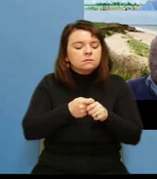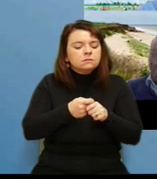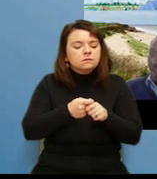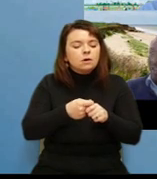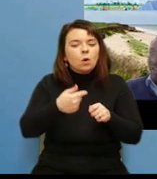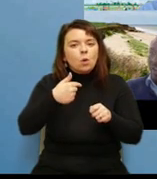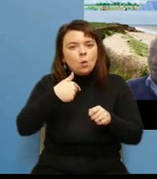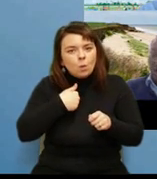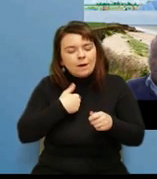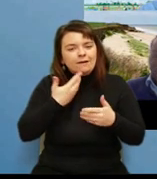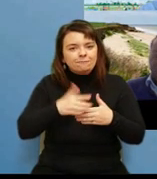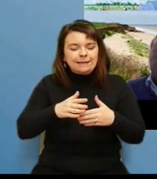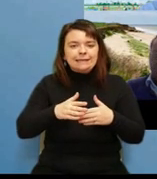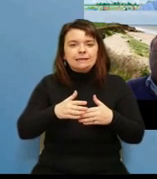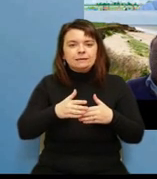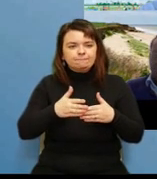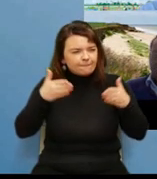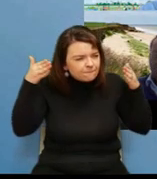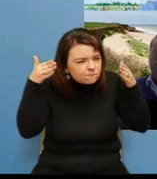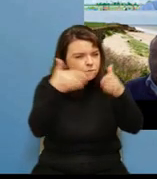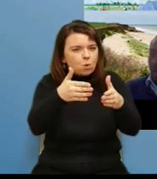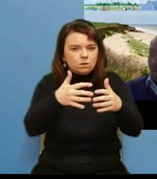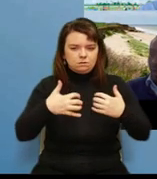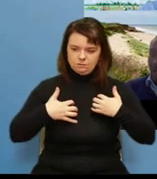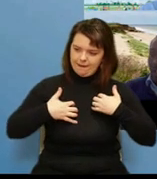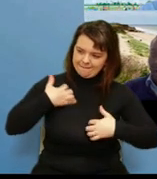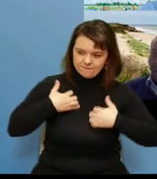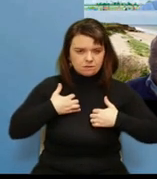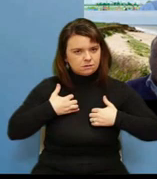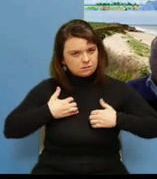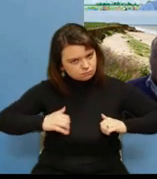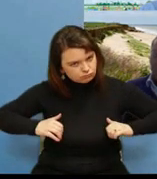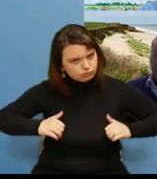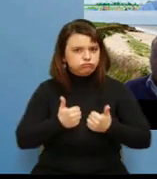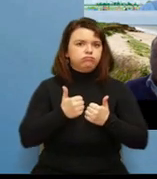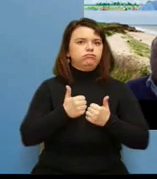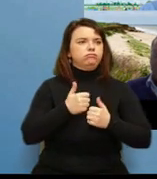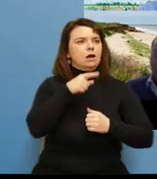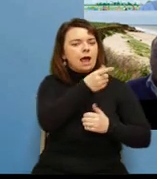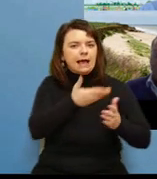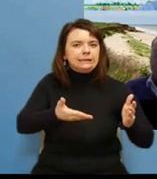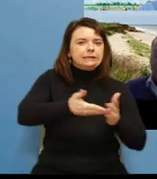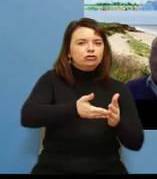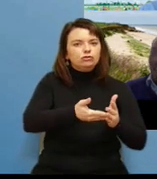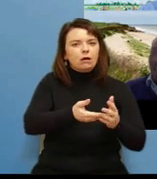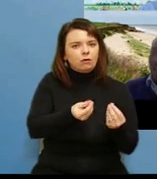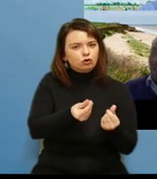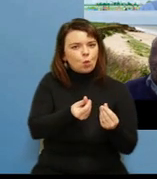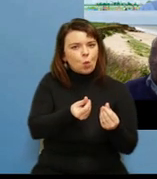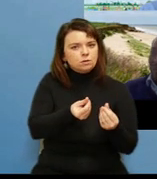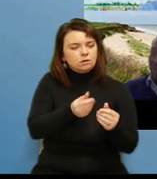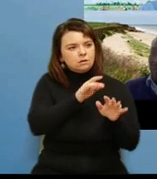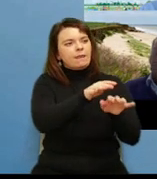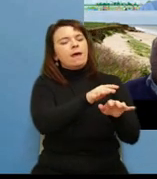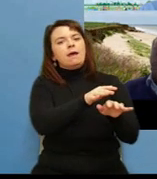we've intensified our efforts in that locality. Additional resources have been put there, and